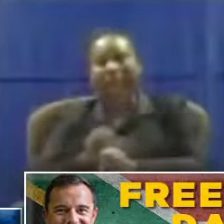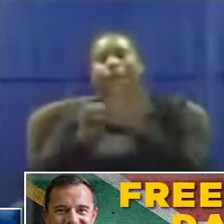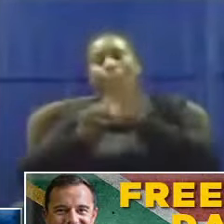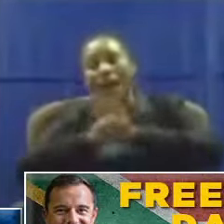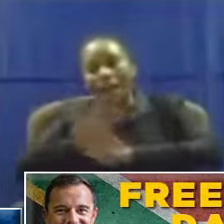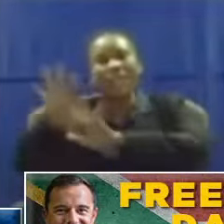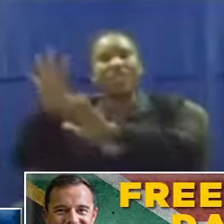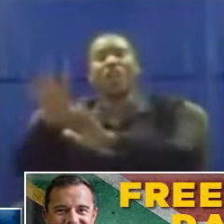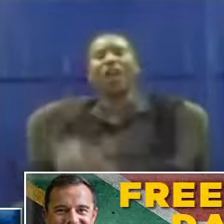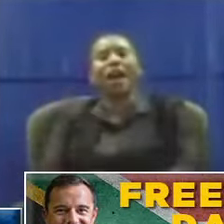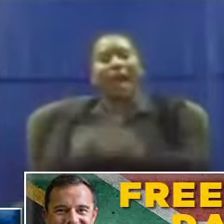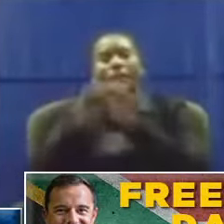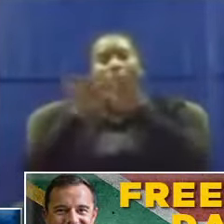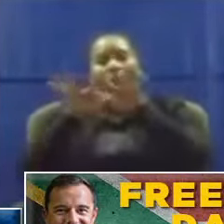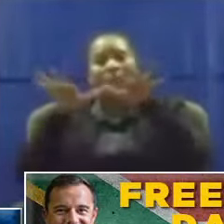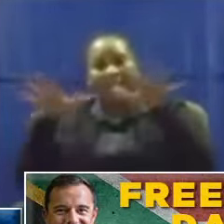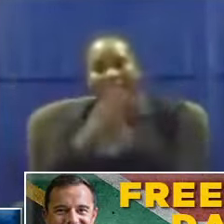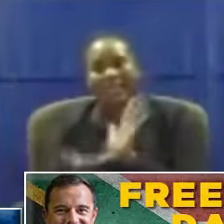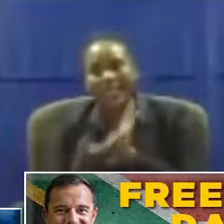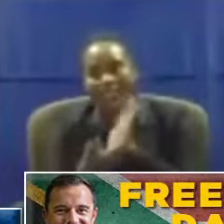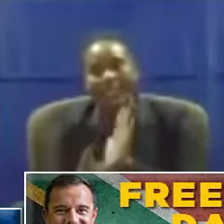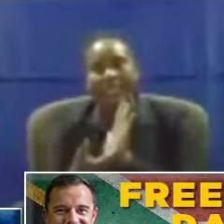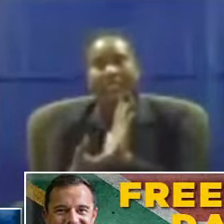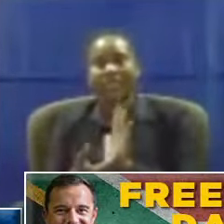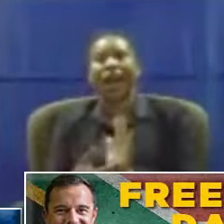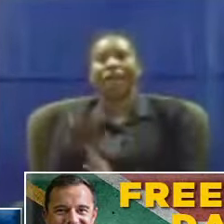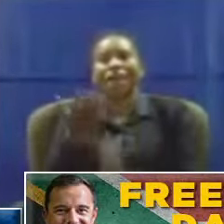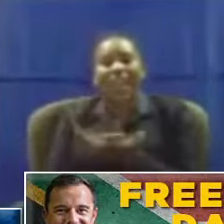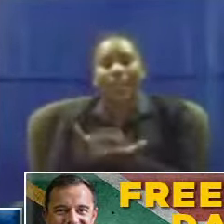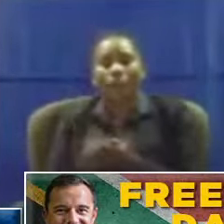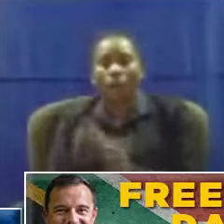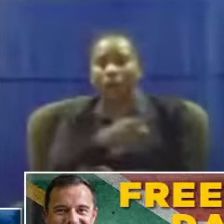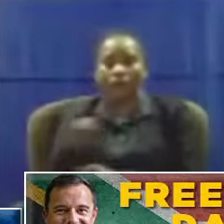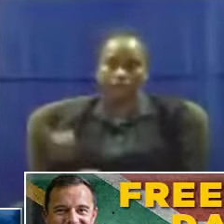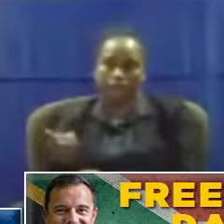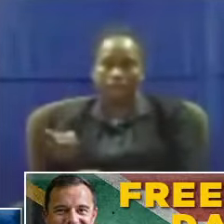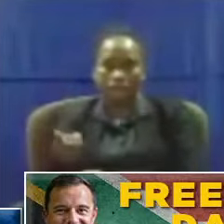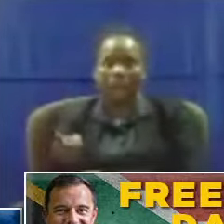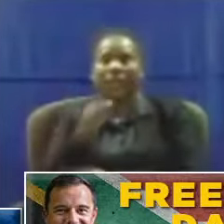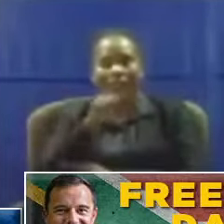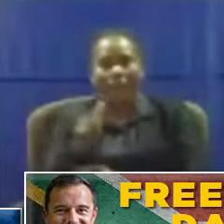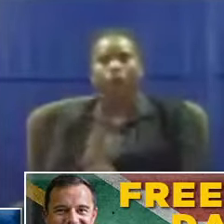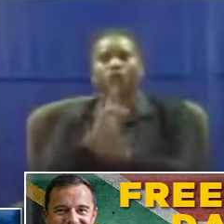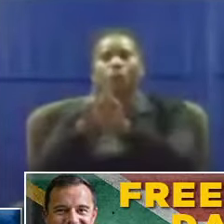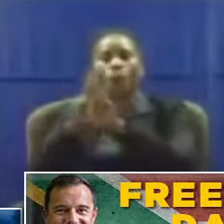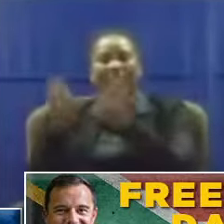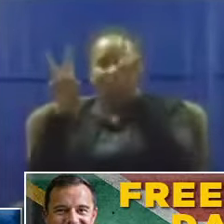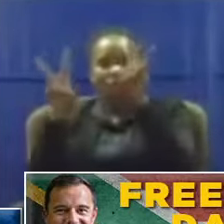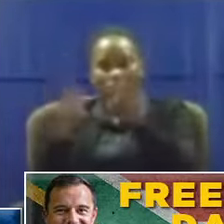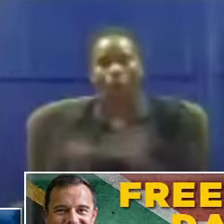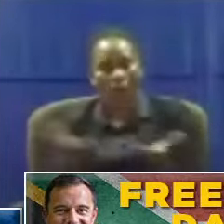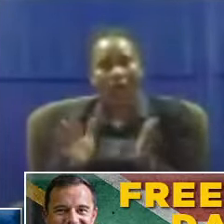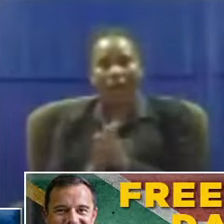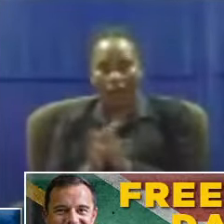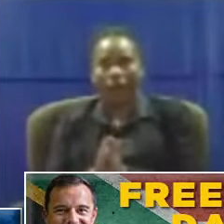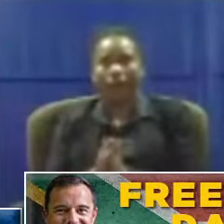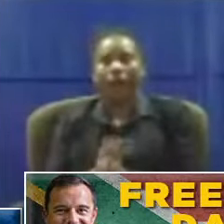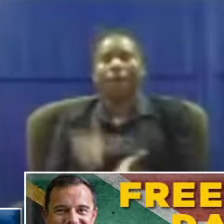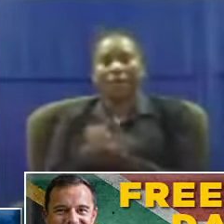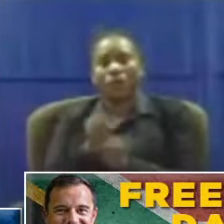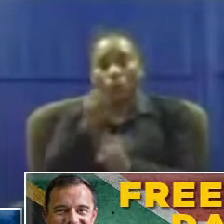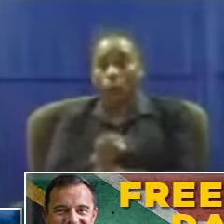and publicly available plan. Tell them where they can report their issues. Give them the assurance that these will